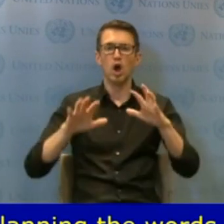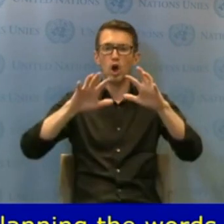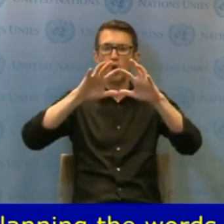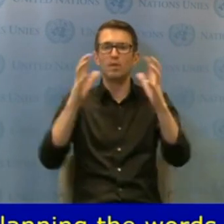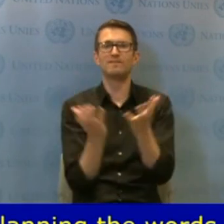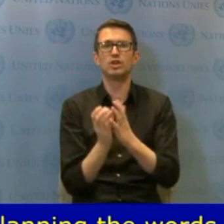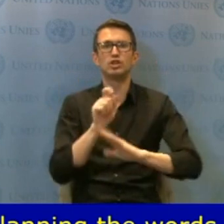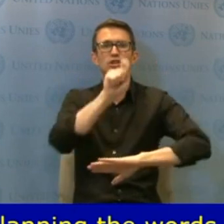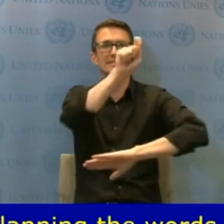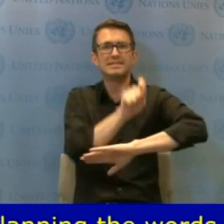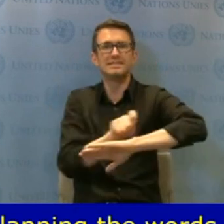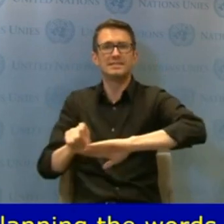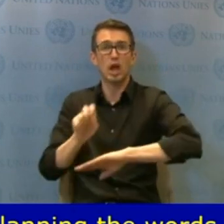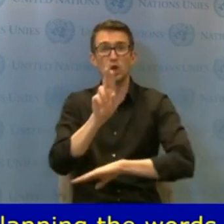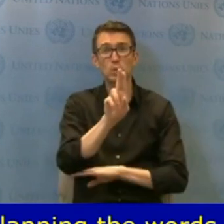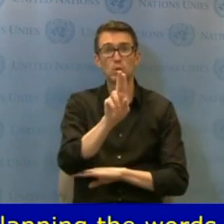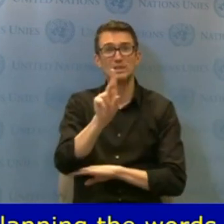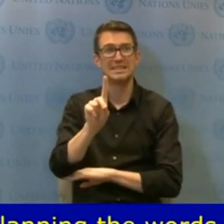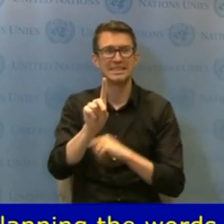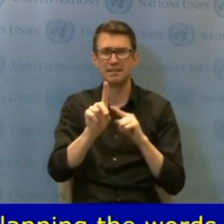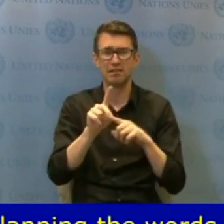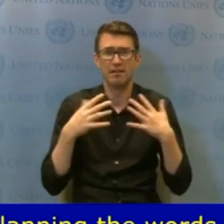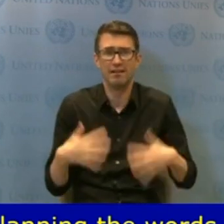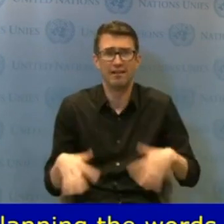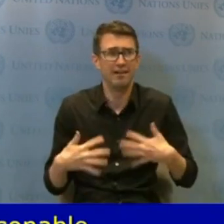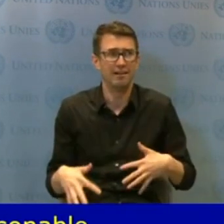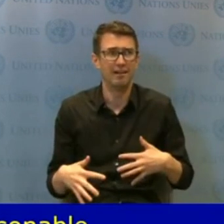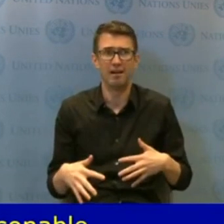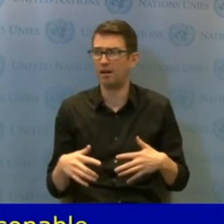people with disabilities. So